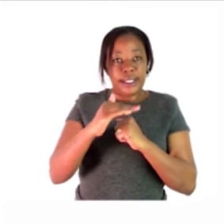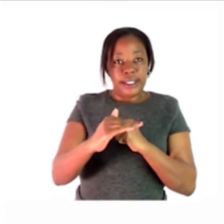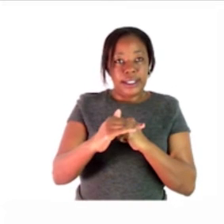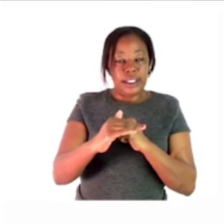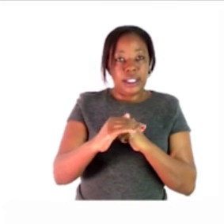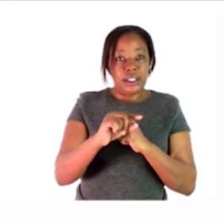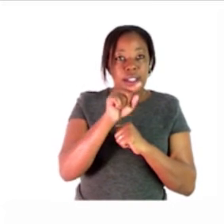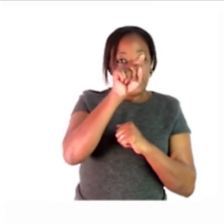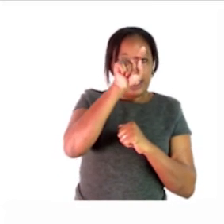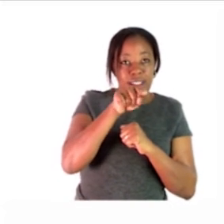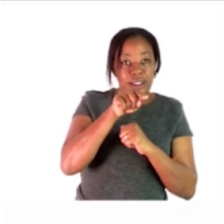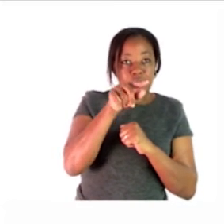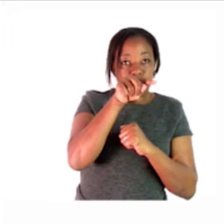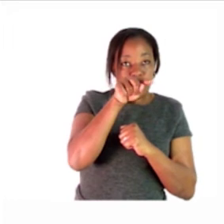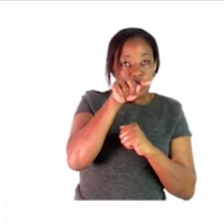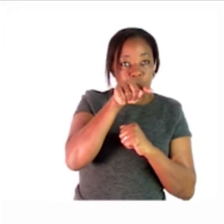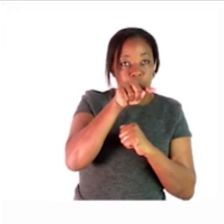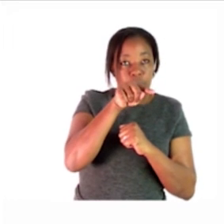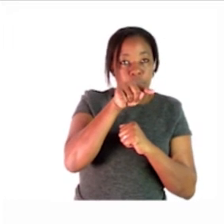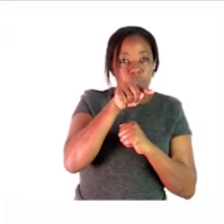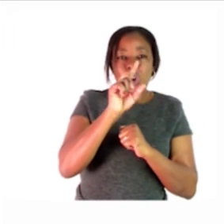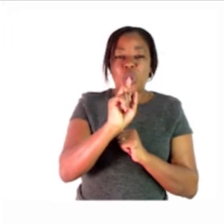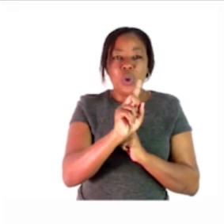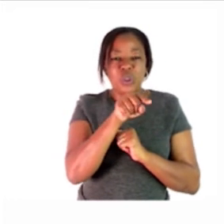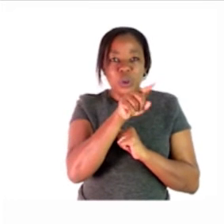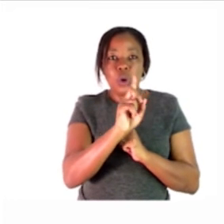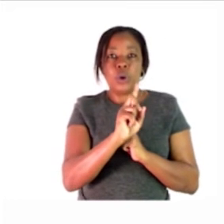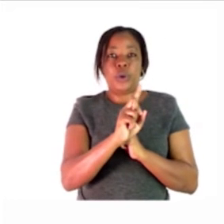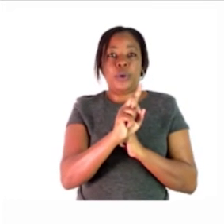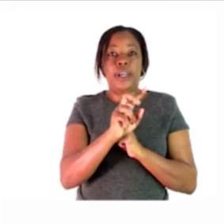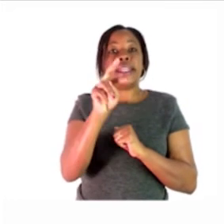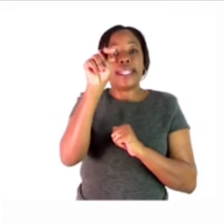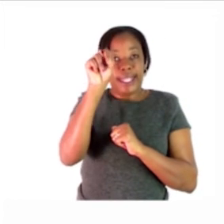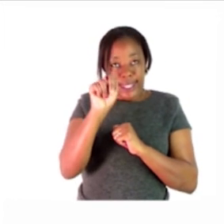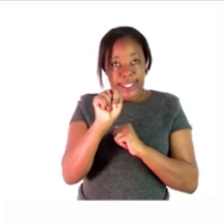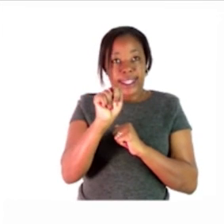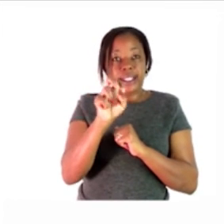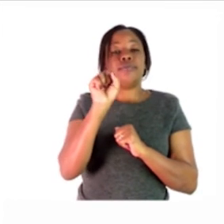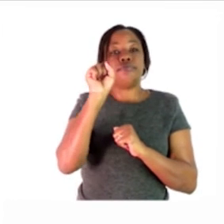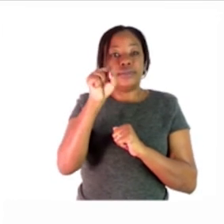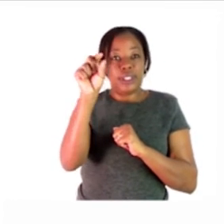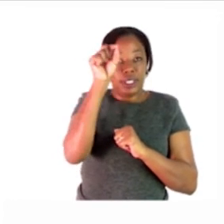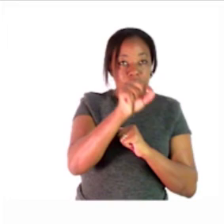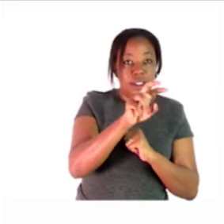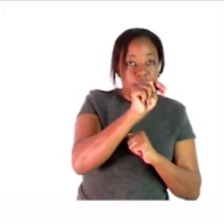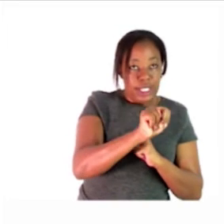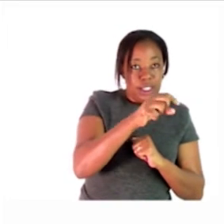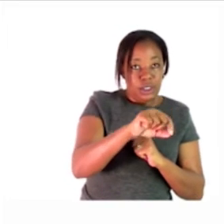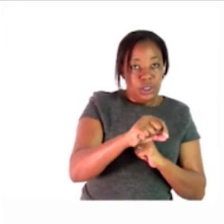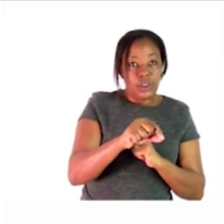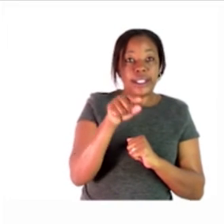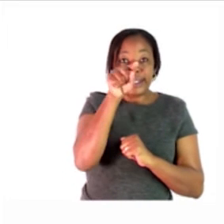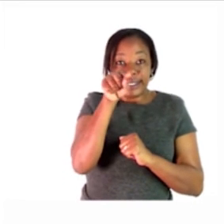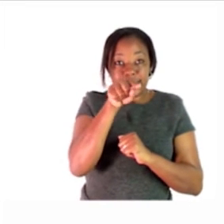a N. It's an N sound. And check the second one, that dot, a big